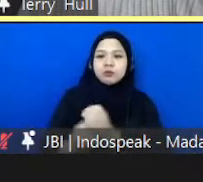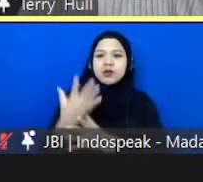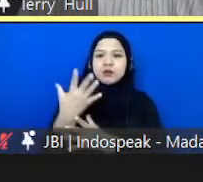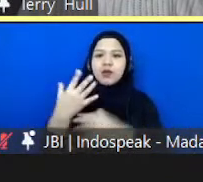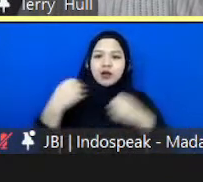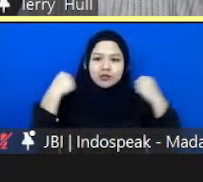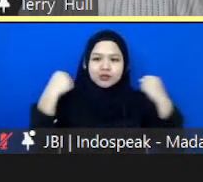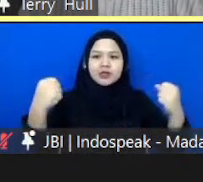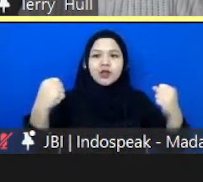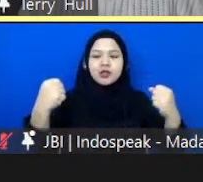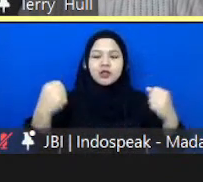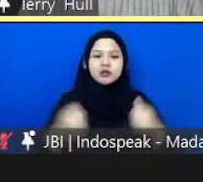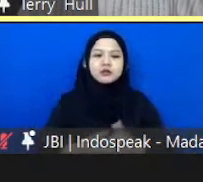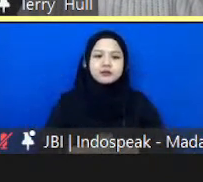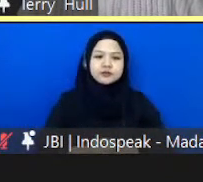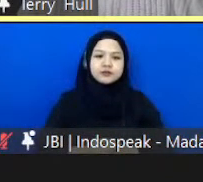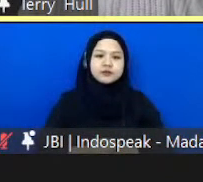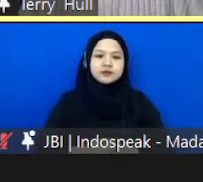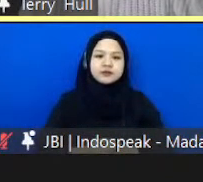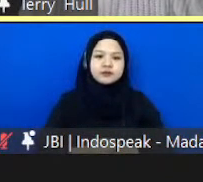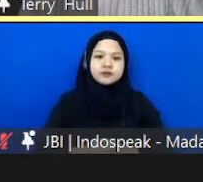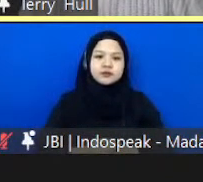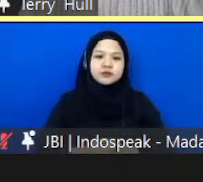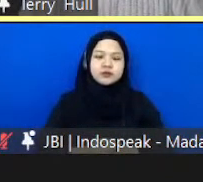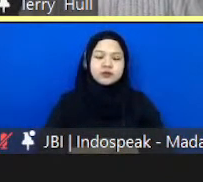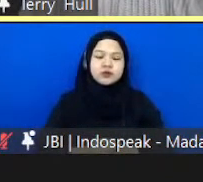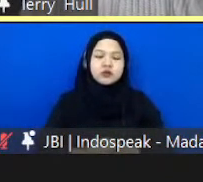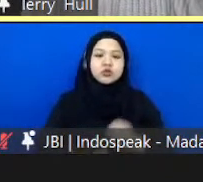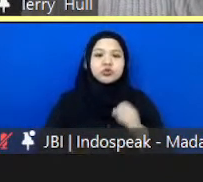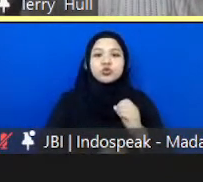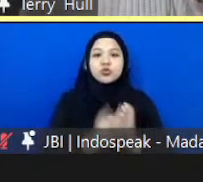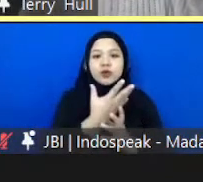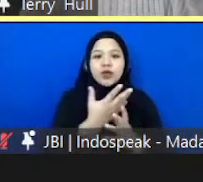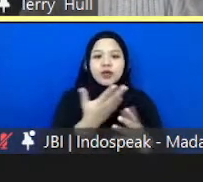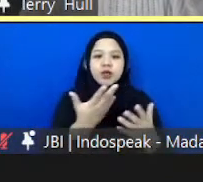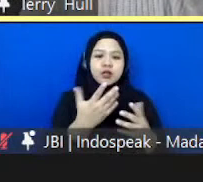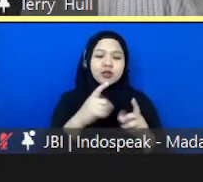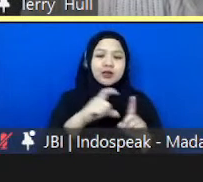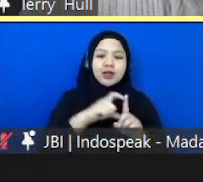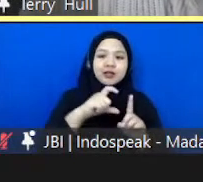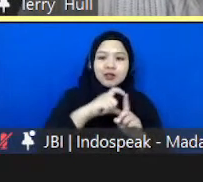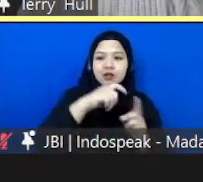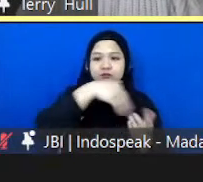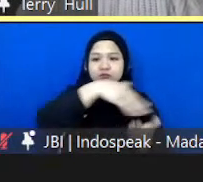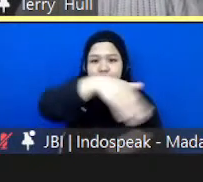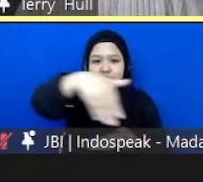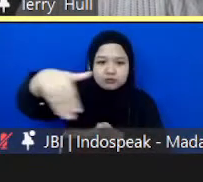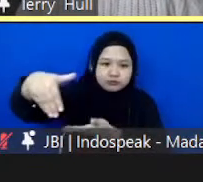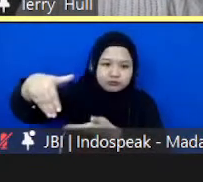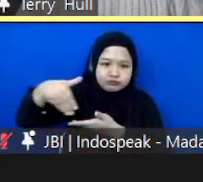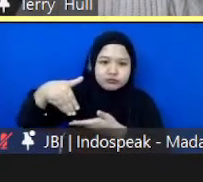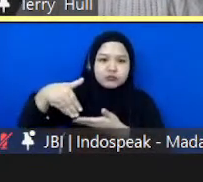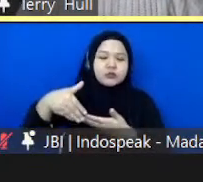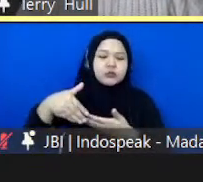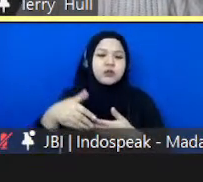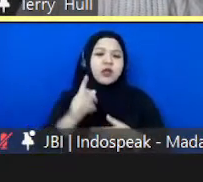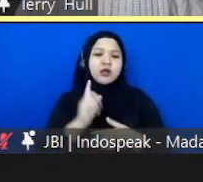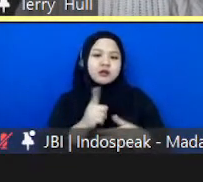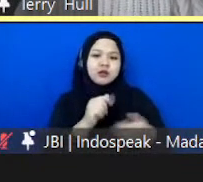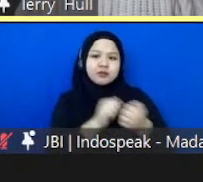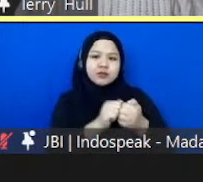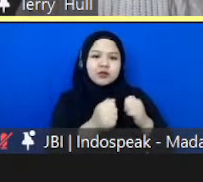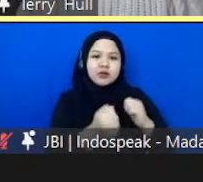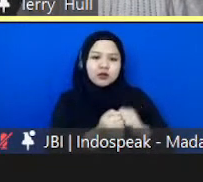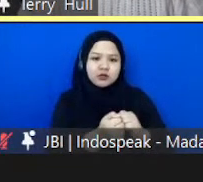sources of data collection have a problem associated with them if they do